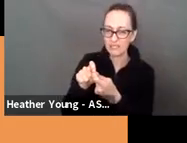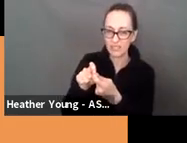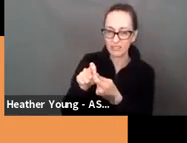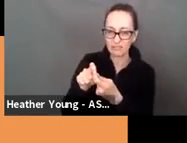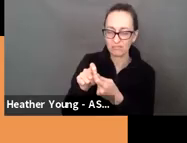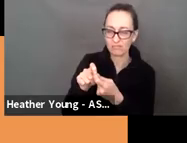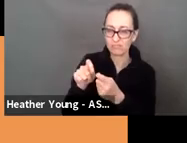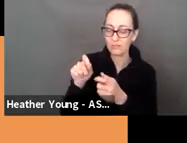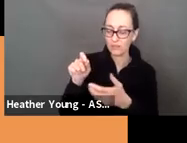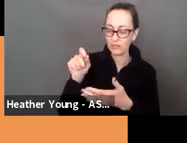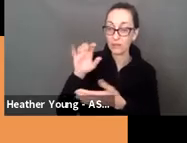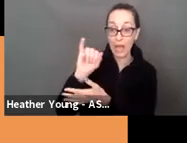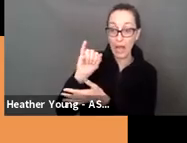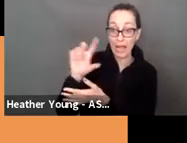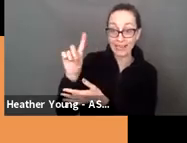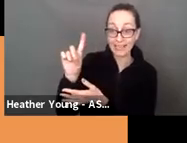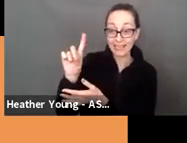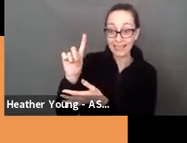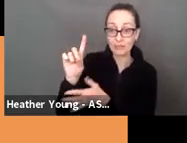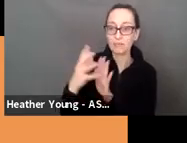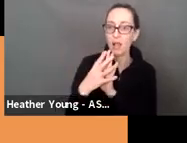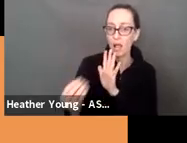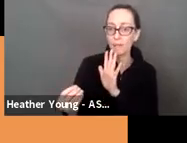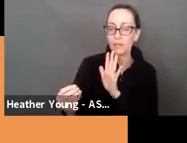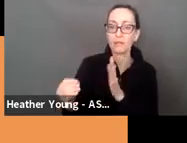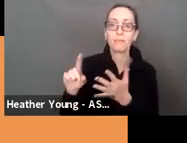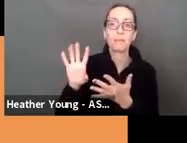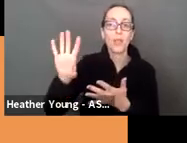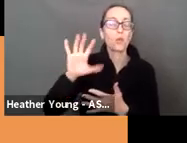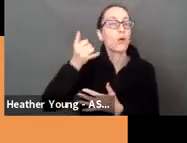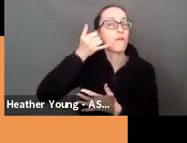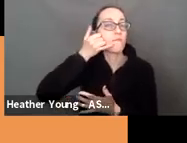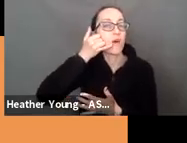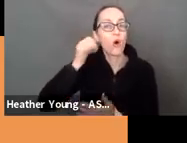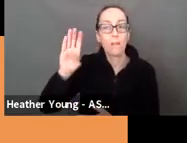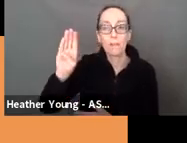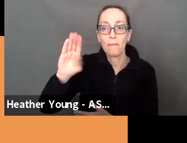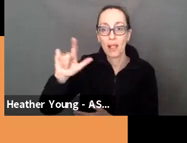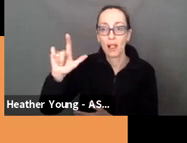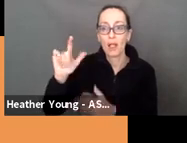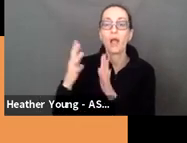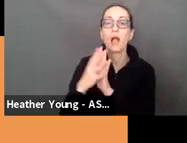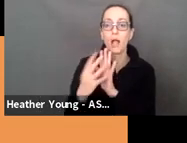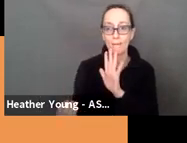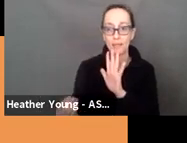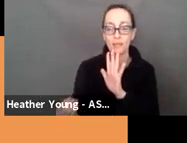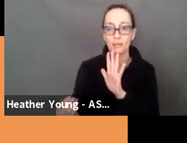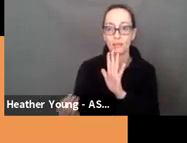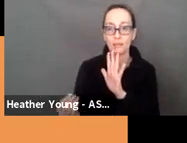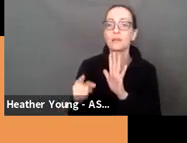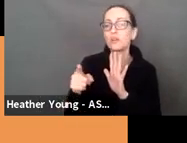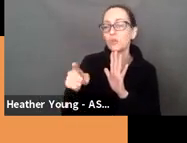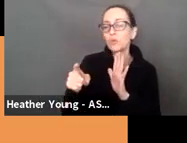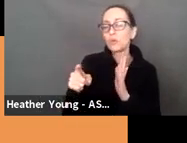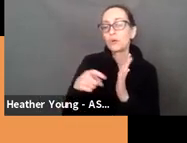ID and also a copy of your phone bill. You do have to have active phone service